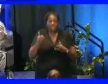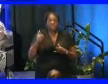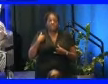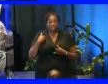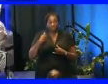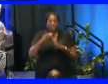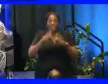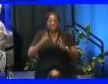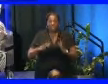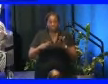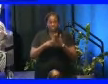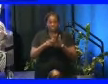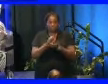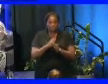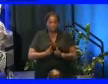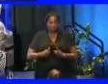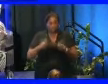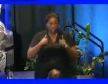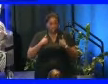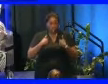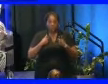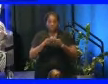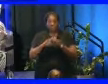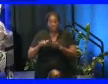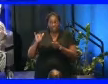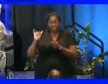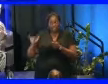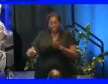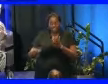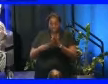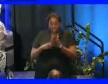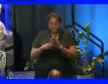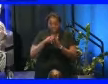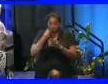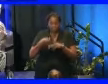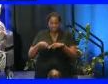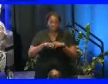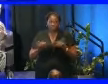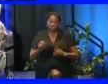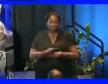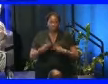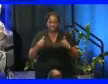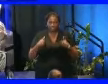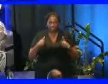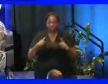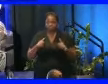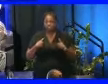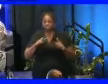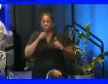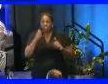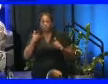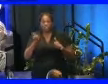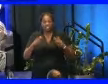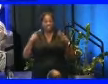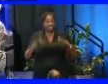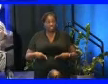housing voucher, which literally saved my life. Without my Housing First housing voucher, I would not be sitting here in front of you. I do not have any